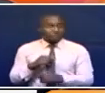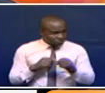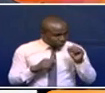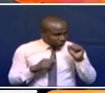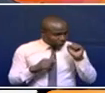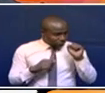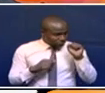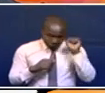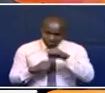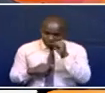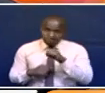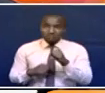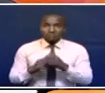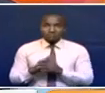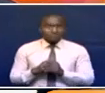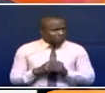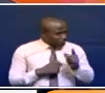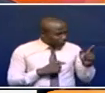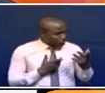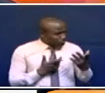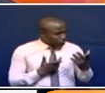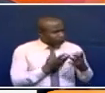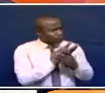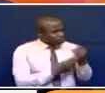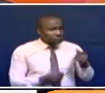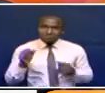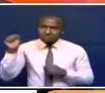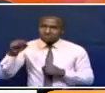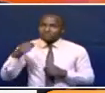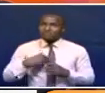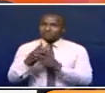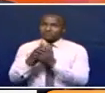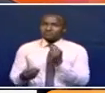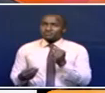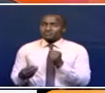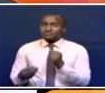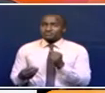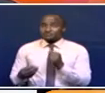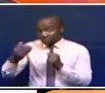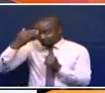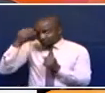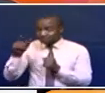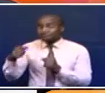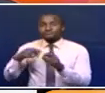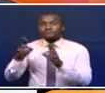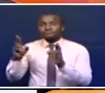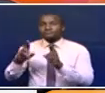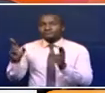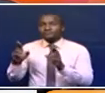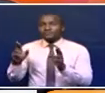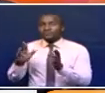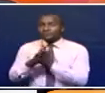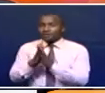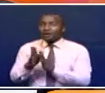your face. Yes. Did that disappoint you again? Of course I was disappointed. Because at that point I was ready even to be